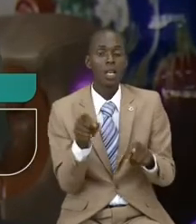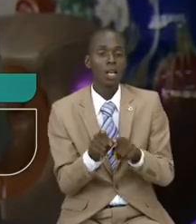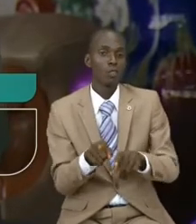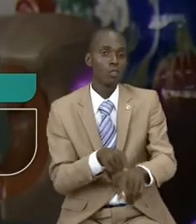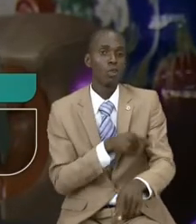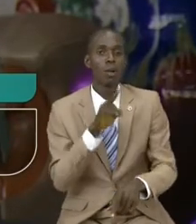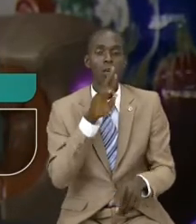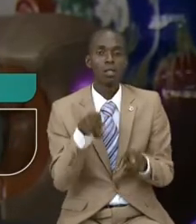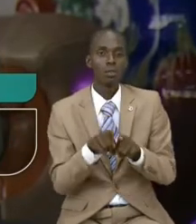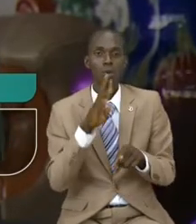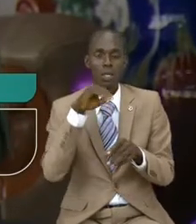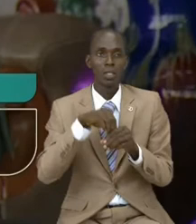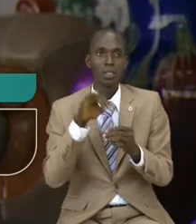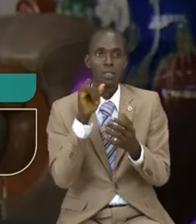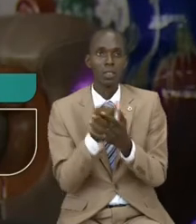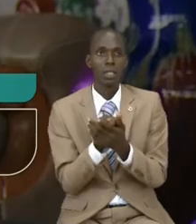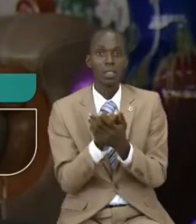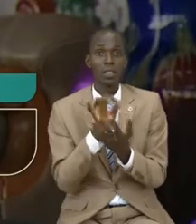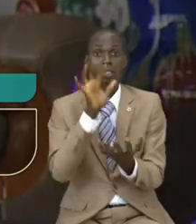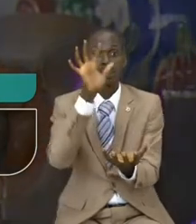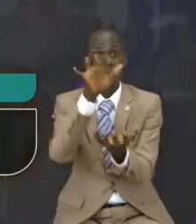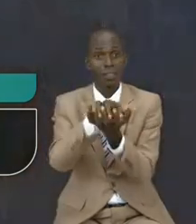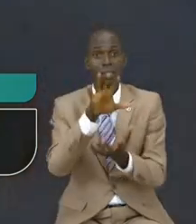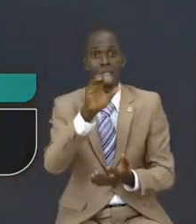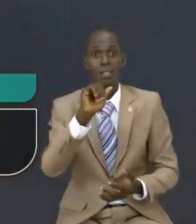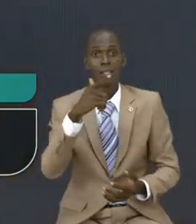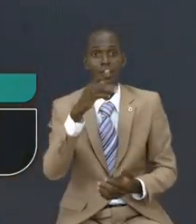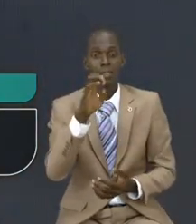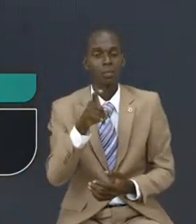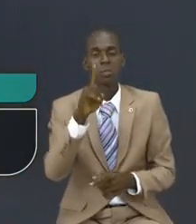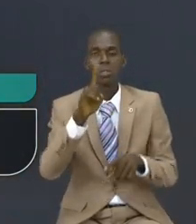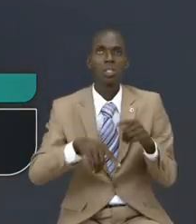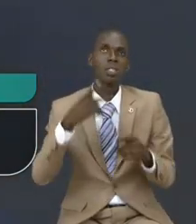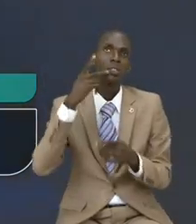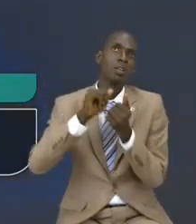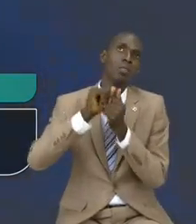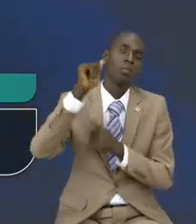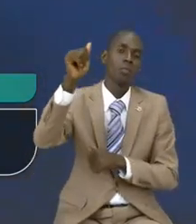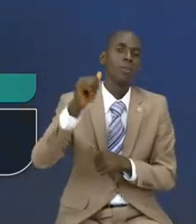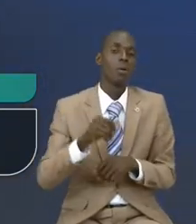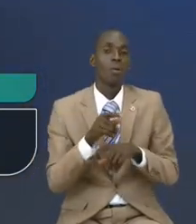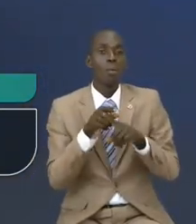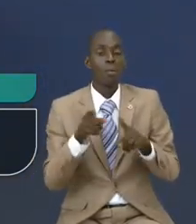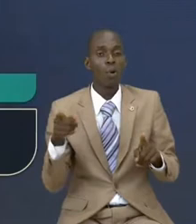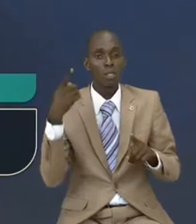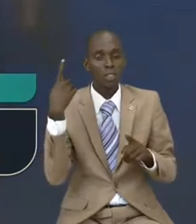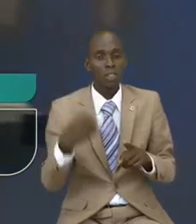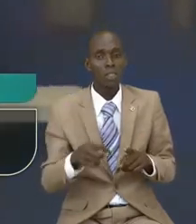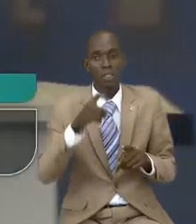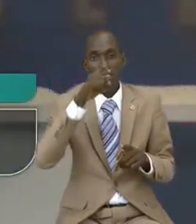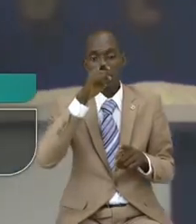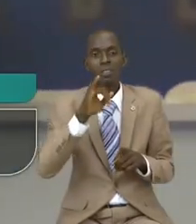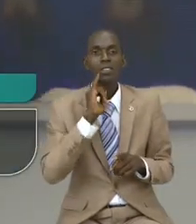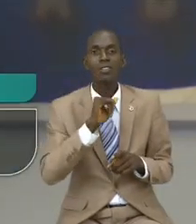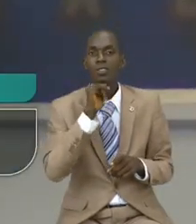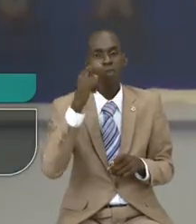that cage, you will not see far. But the eagle is not for the